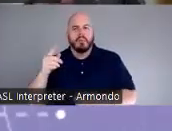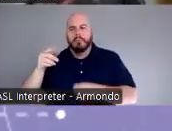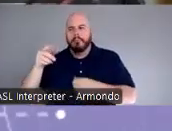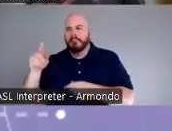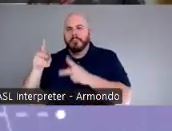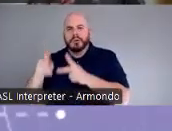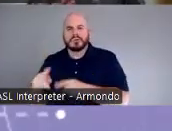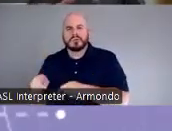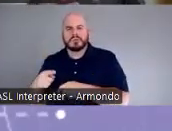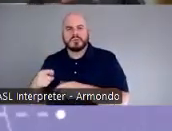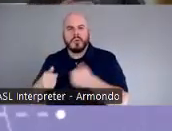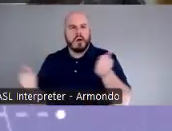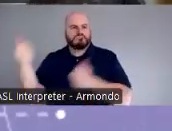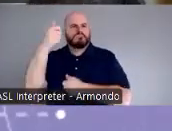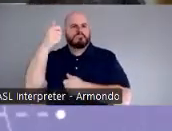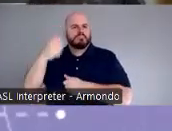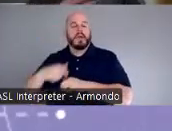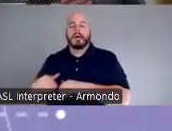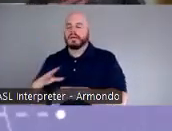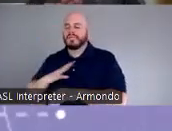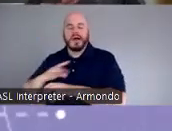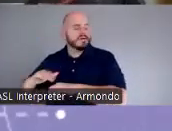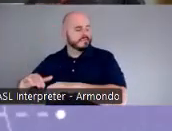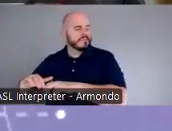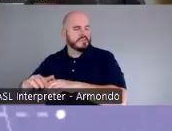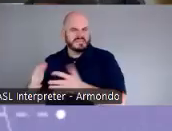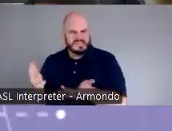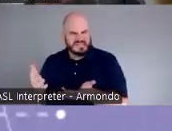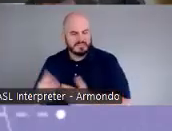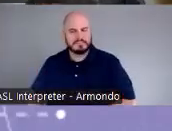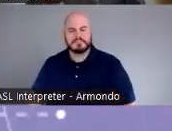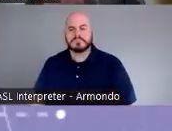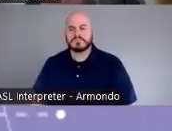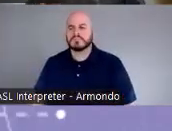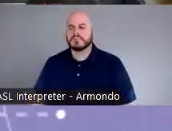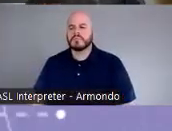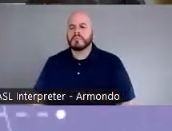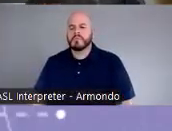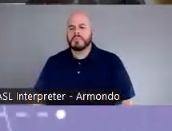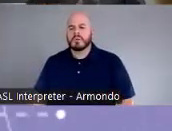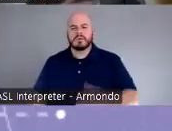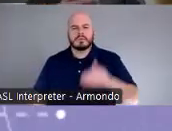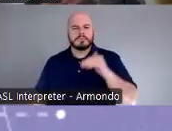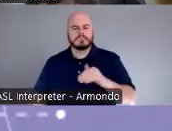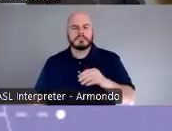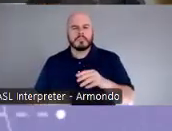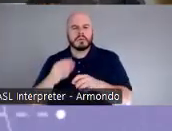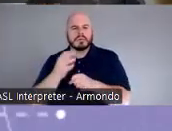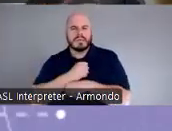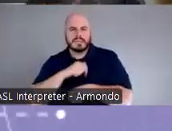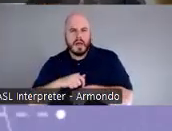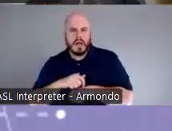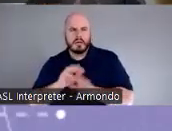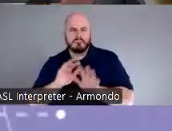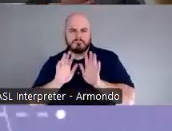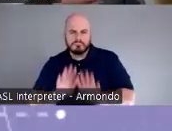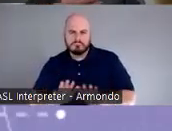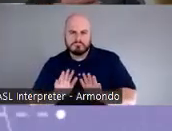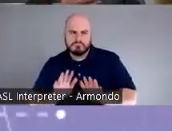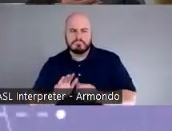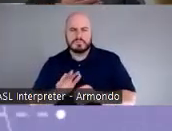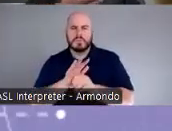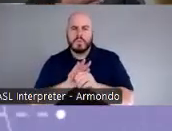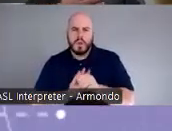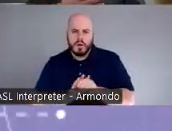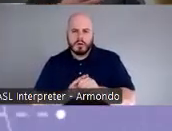a position of power over me. And also to really take time and slow down when talking, especially